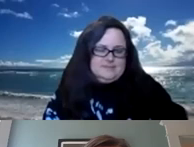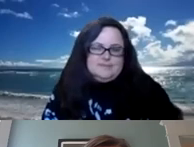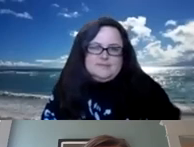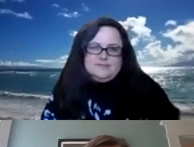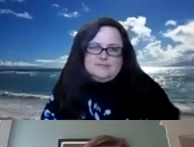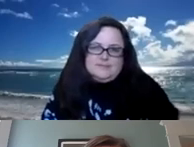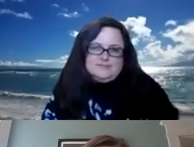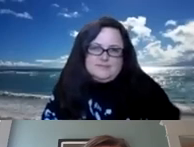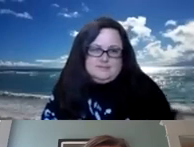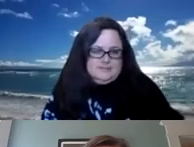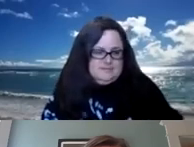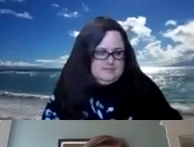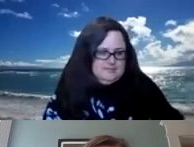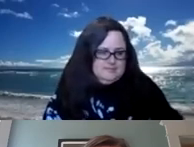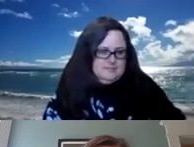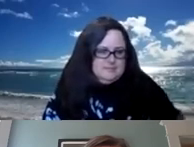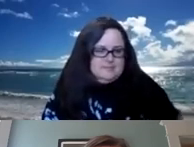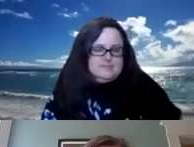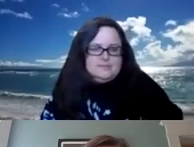I'm excited to be here just to have,